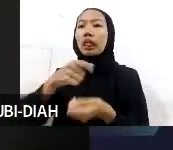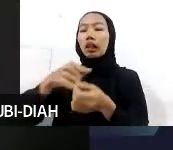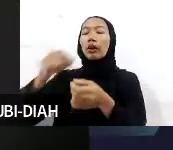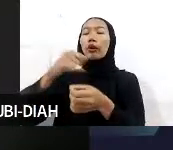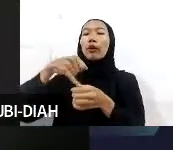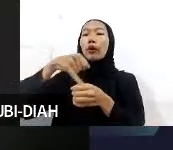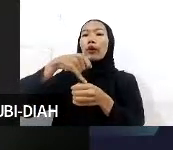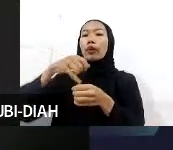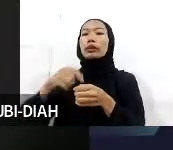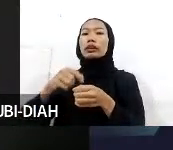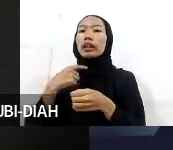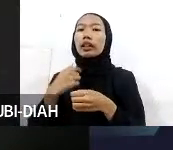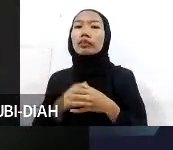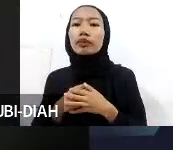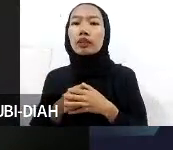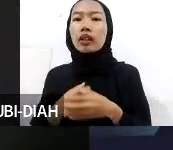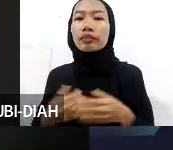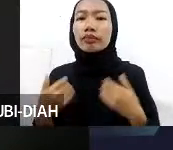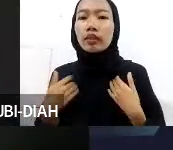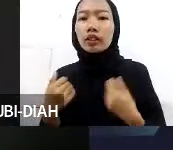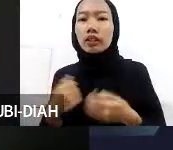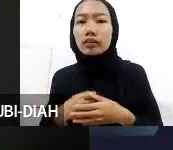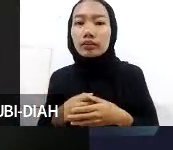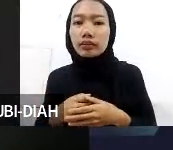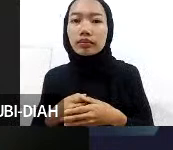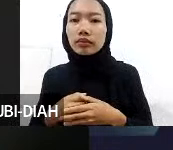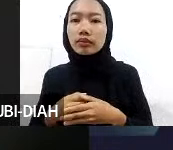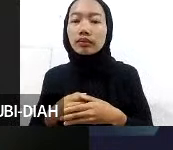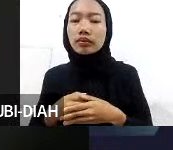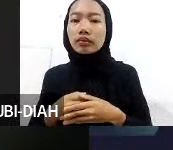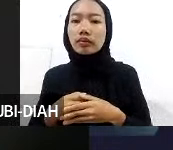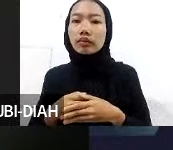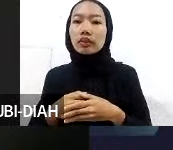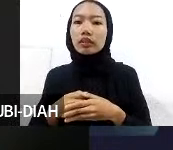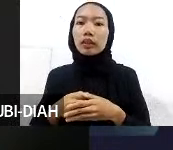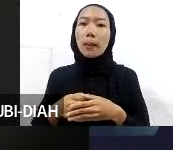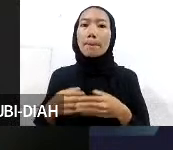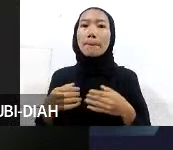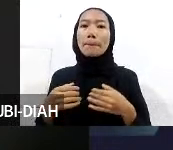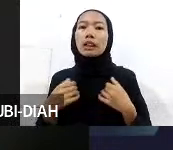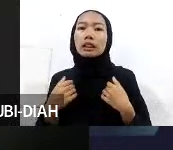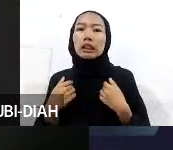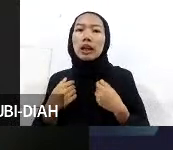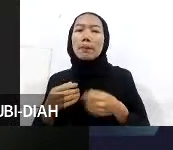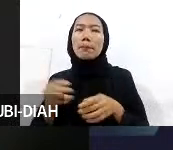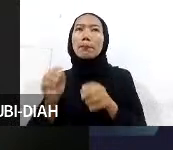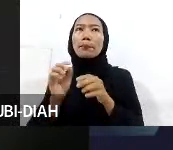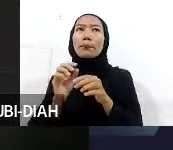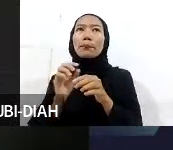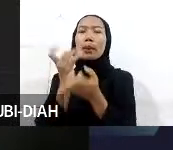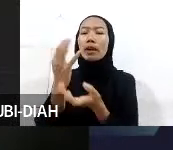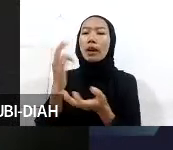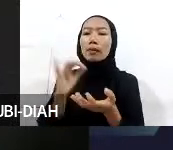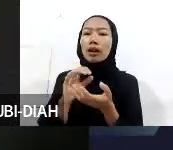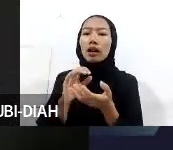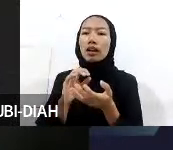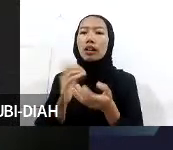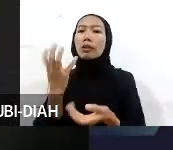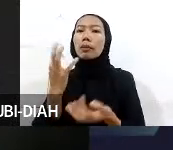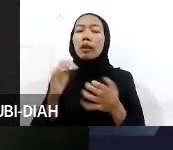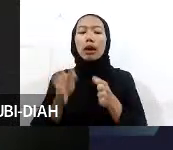So this is a part of some of the humour of the and the